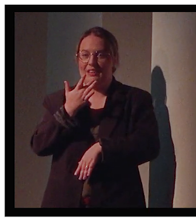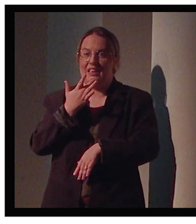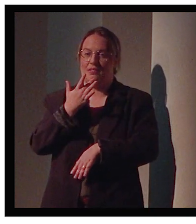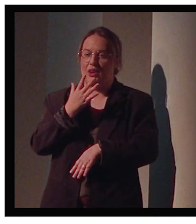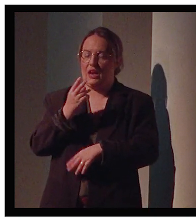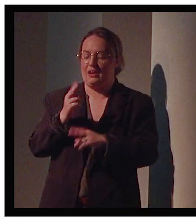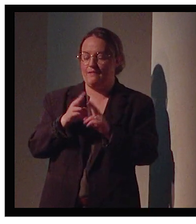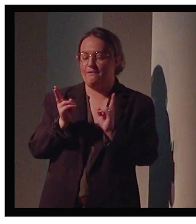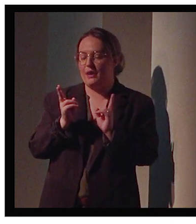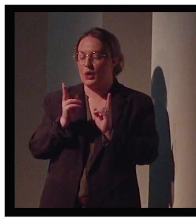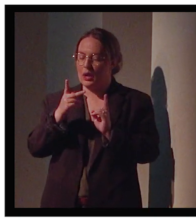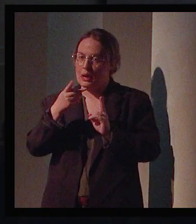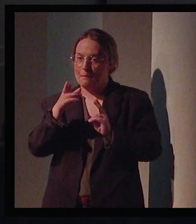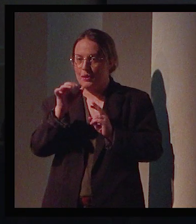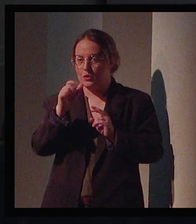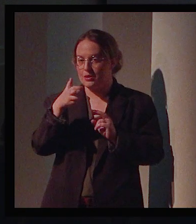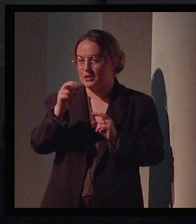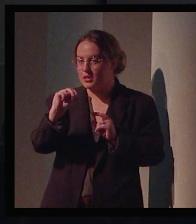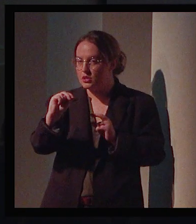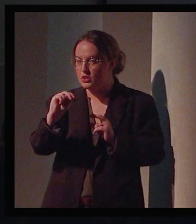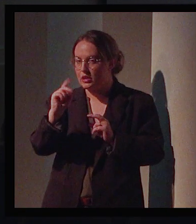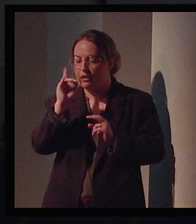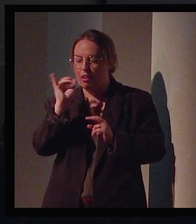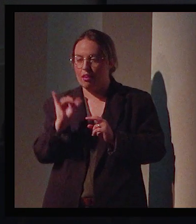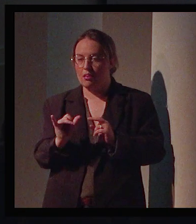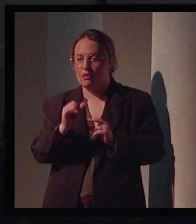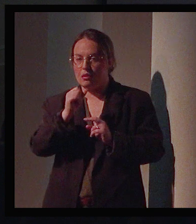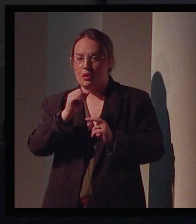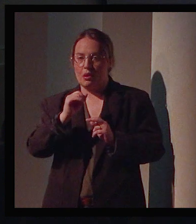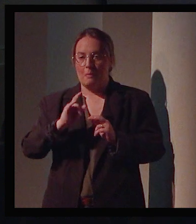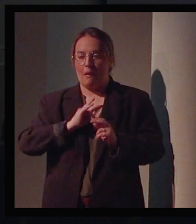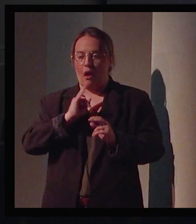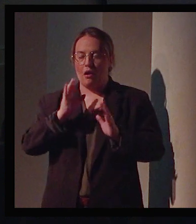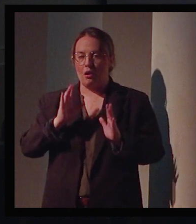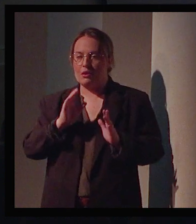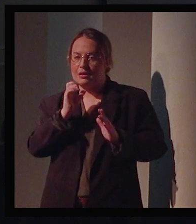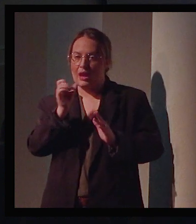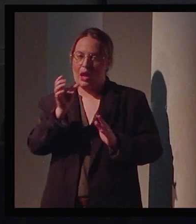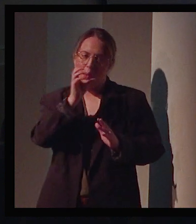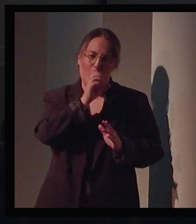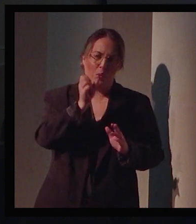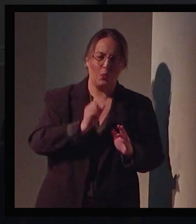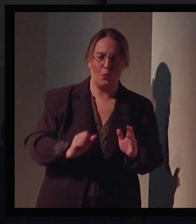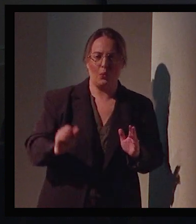very Parisian-looking models, so not, kind of an ancient